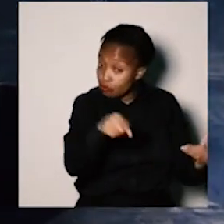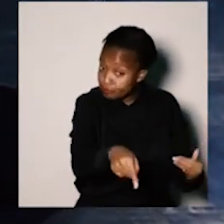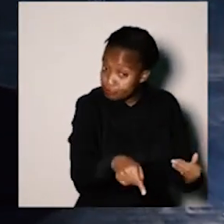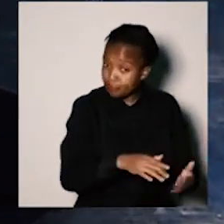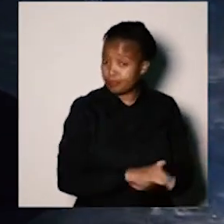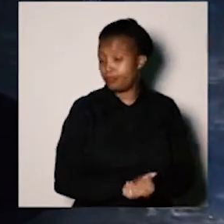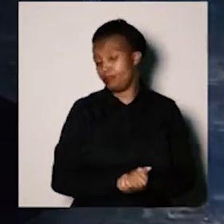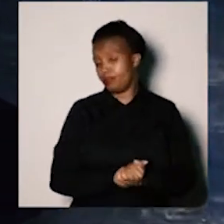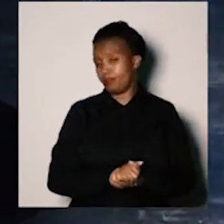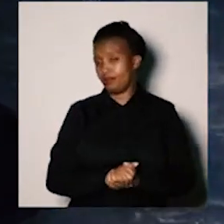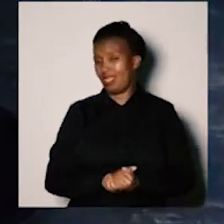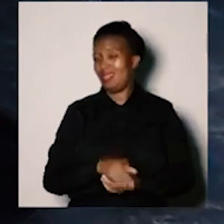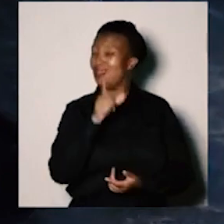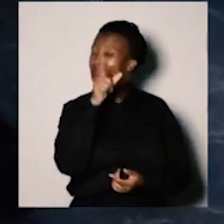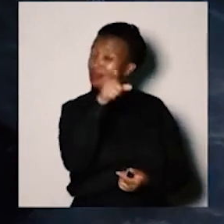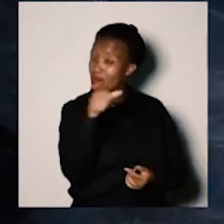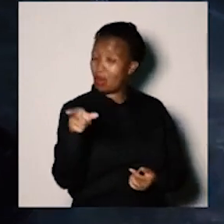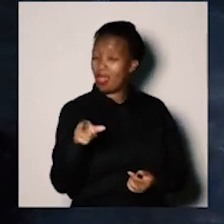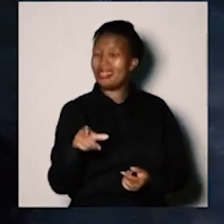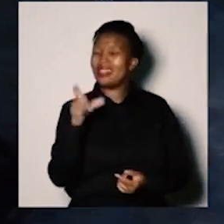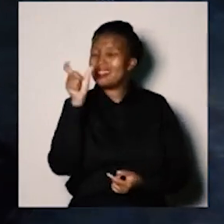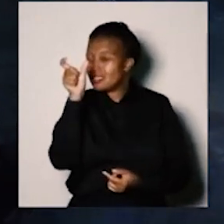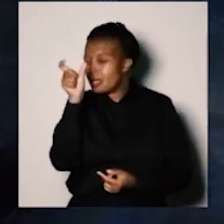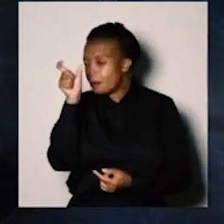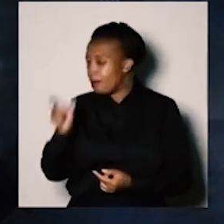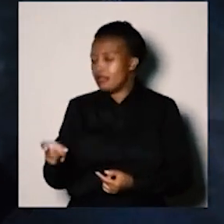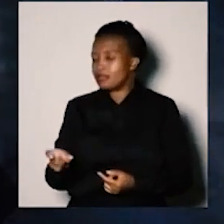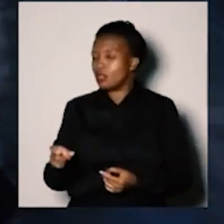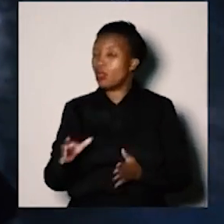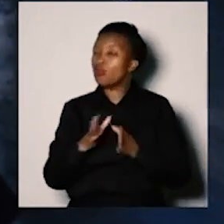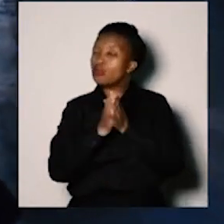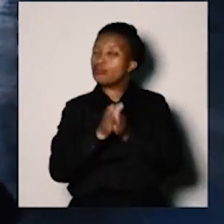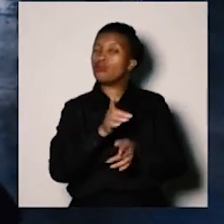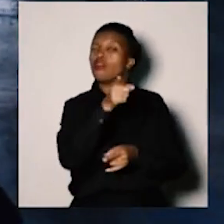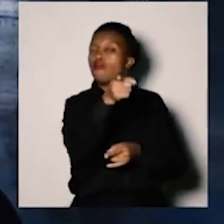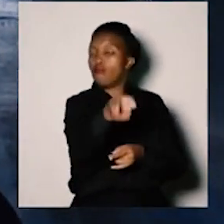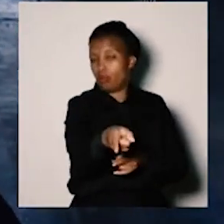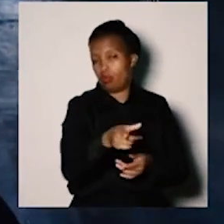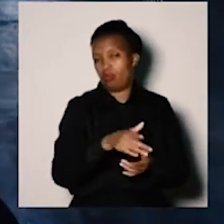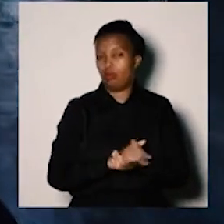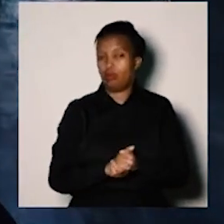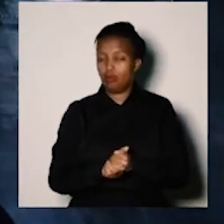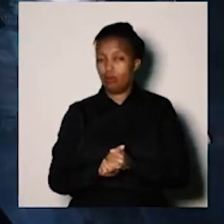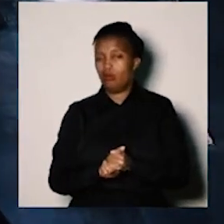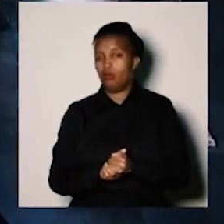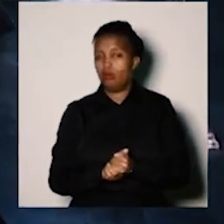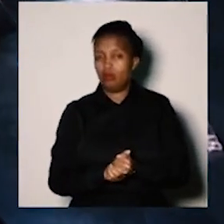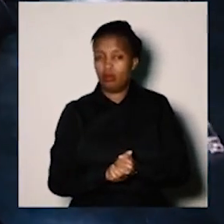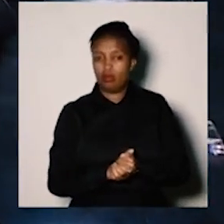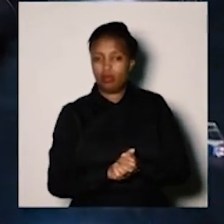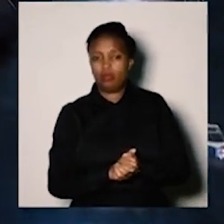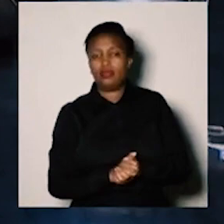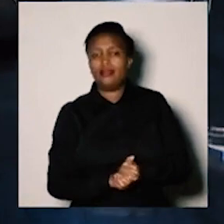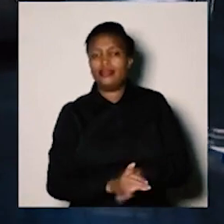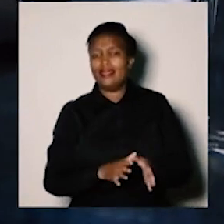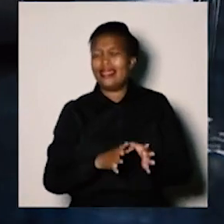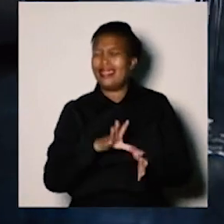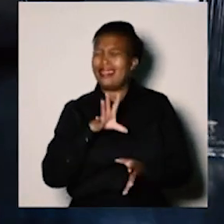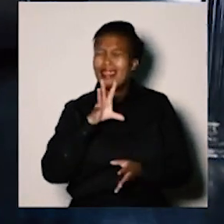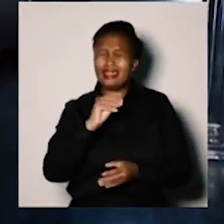Some of you, somebody's praying for you who's saying, if they won't listen to Bishop Mosa Sono,